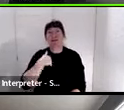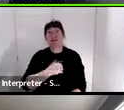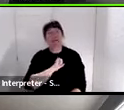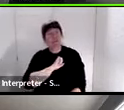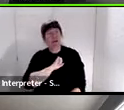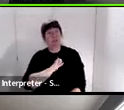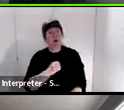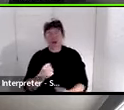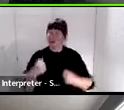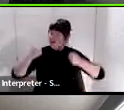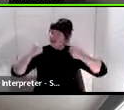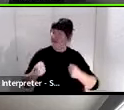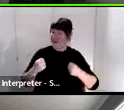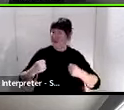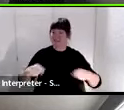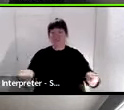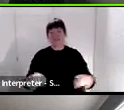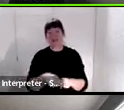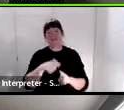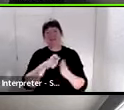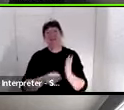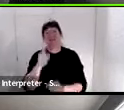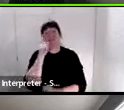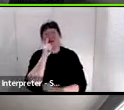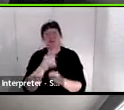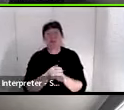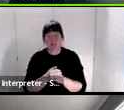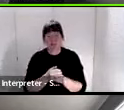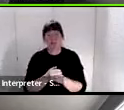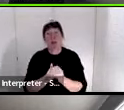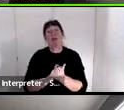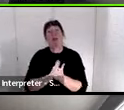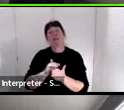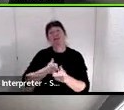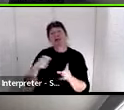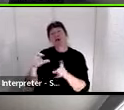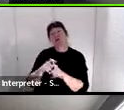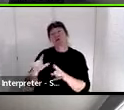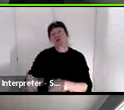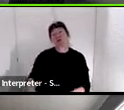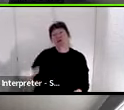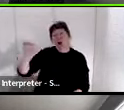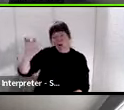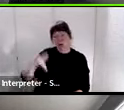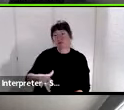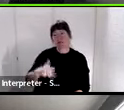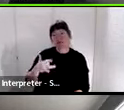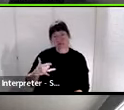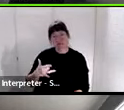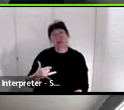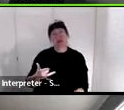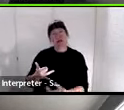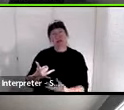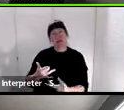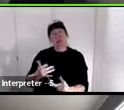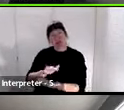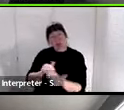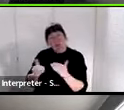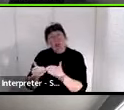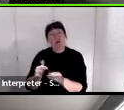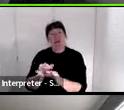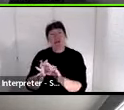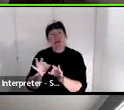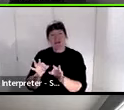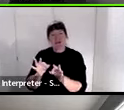and fierce like disabled people. That way my daughter can grow up to live in a functioning community where she doesn't